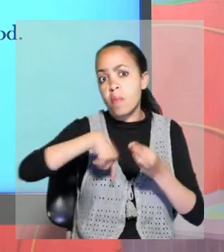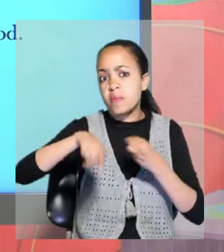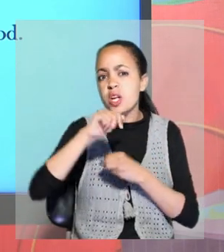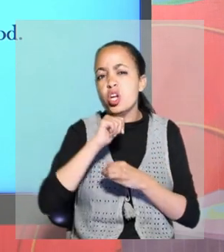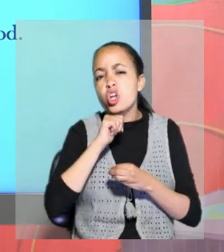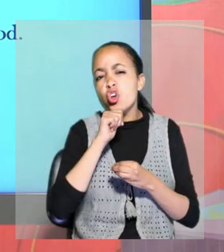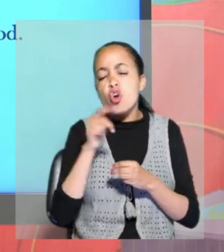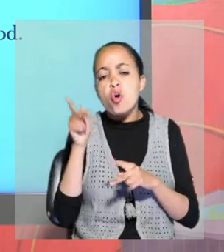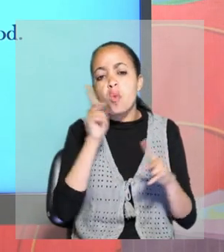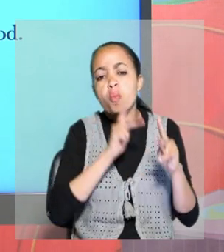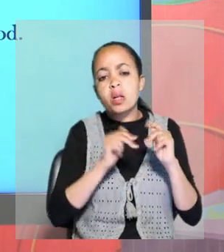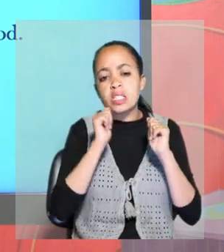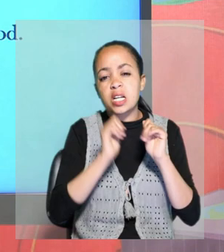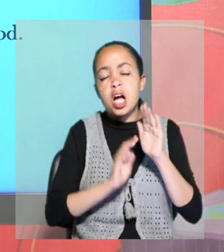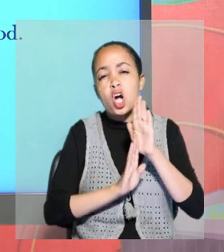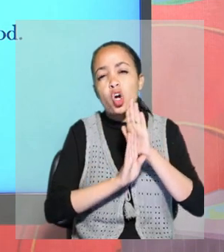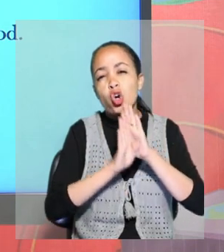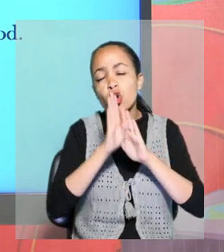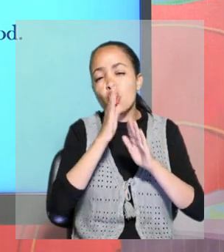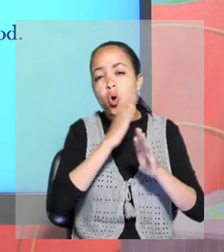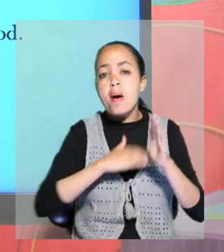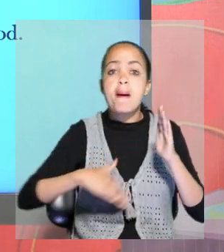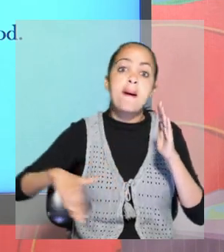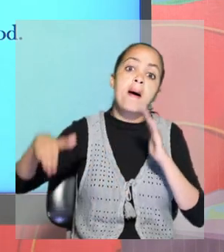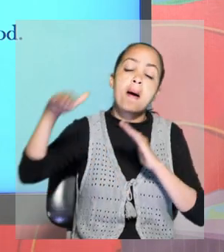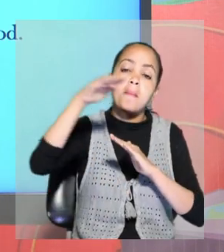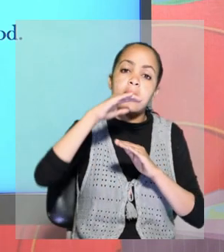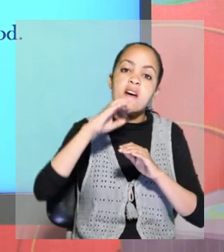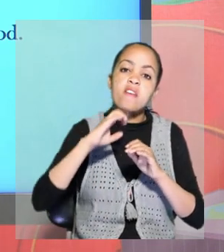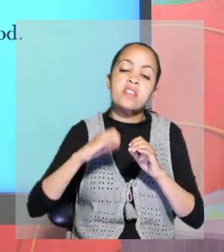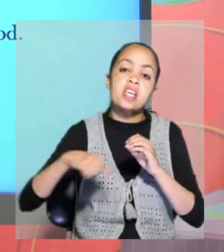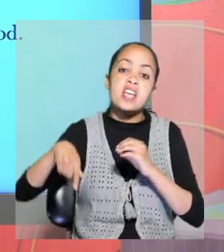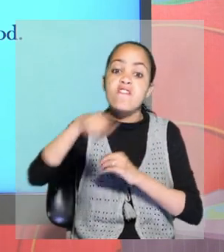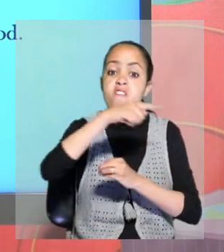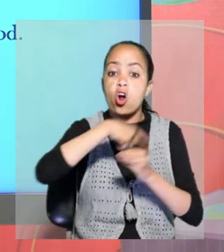No population can grow beyond environmental resources.